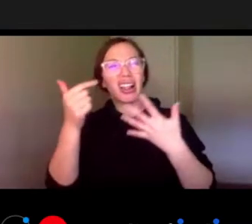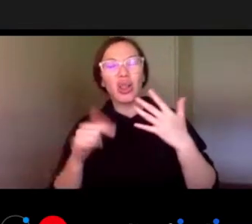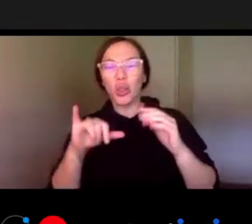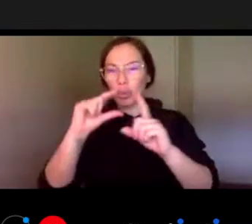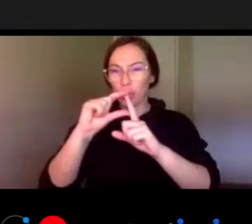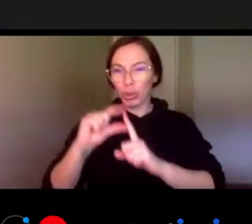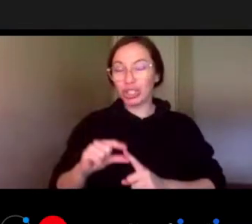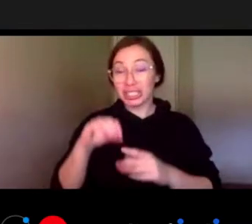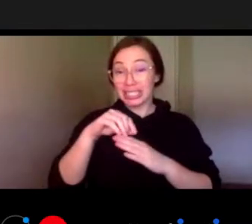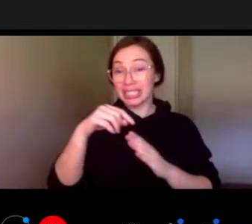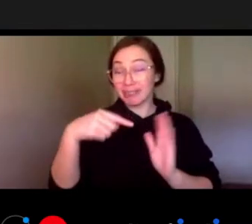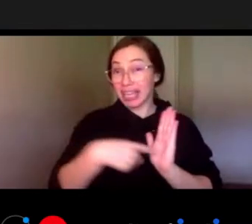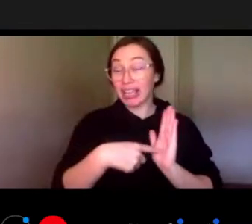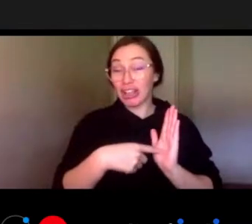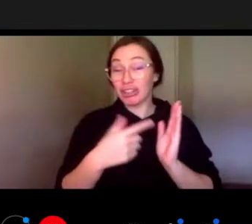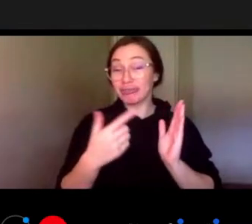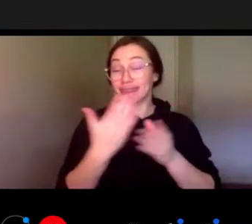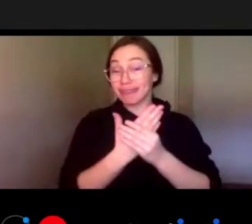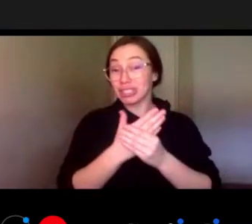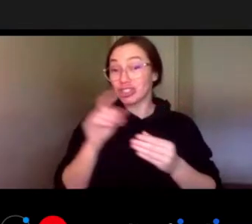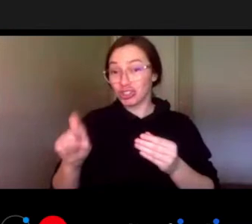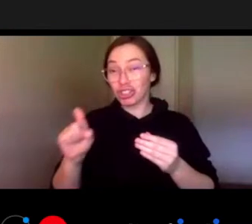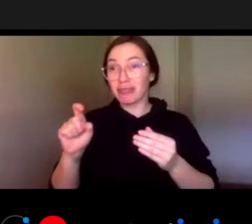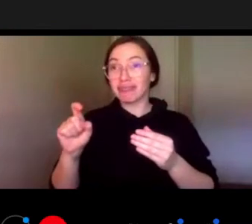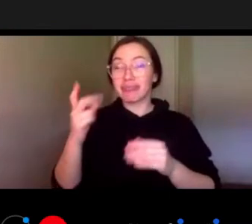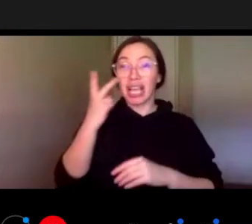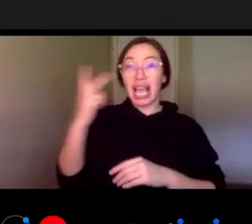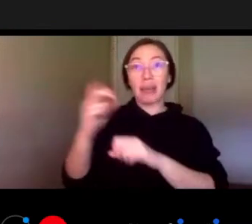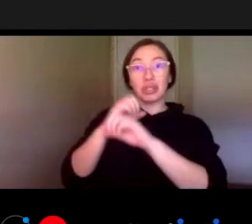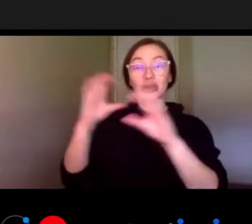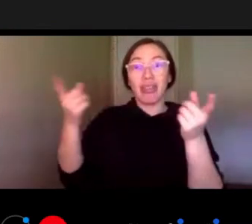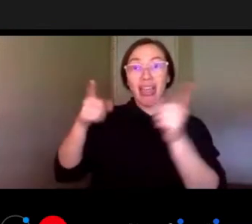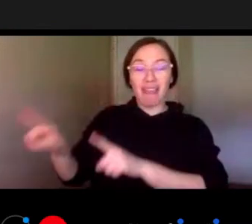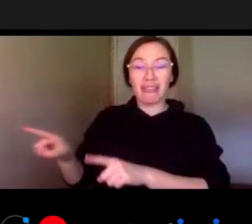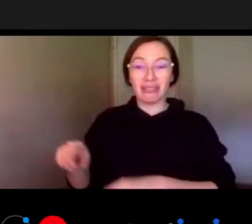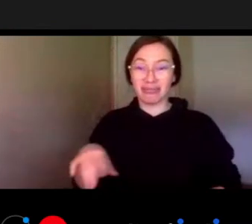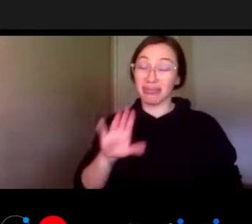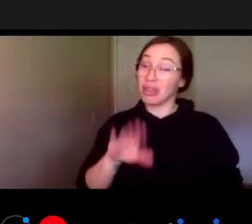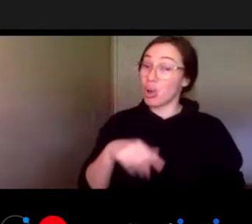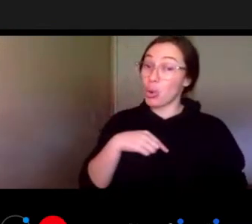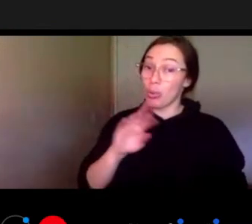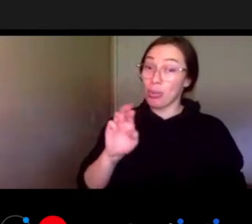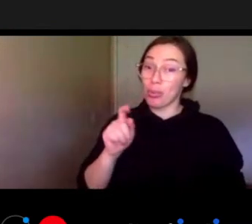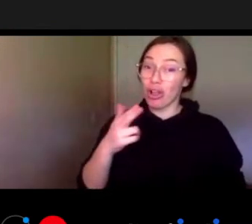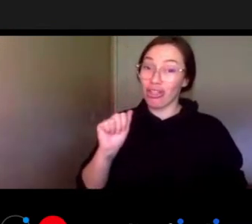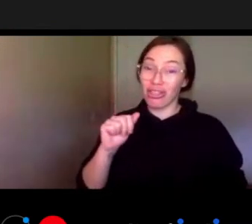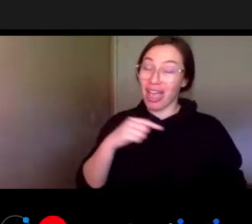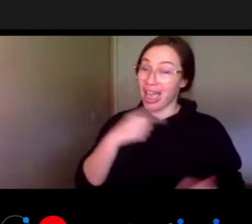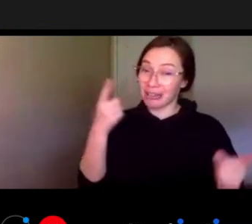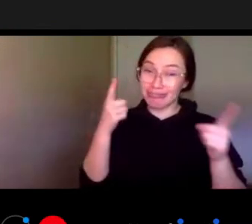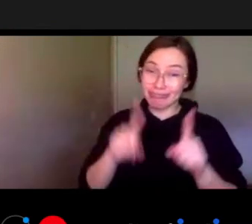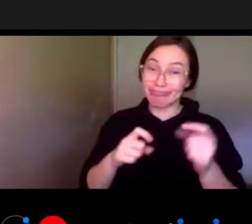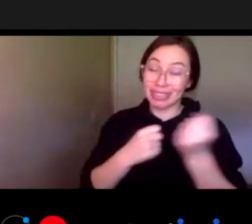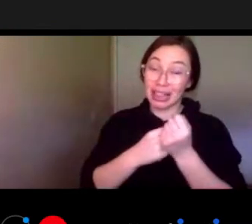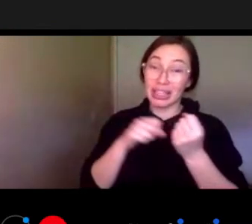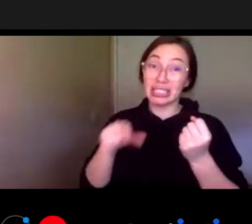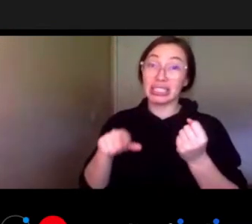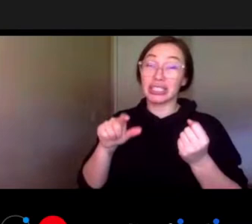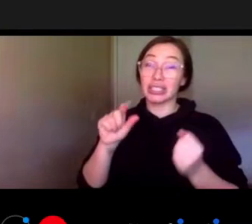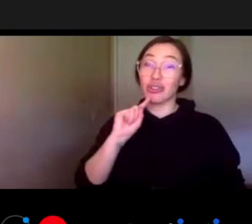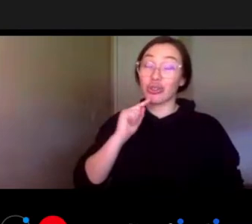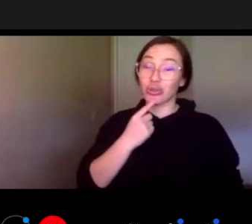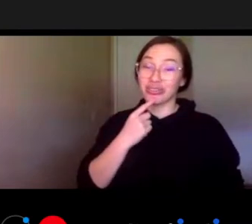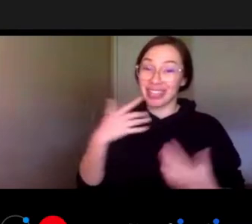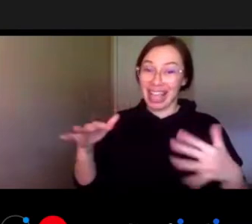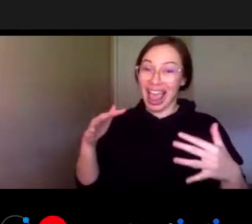words in here, they should be come to life. And a way to approach that, sometimes, Bertha, I could agree more. This is huge. It's kind of long to put on